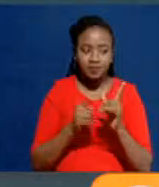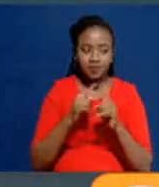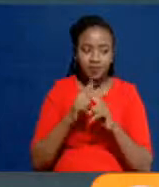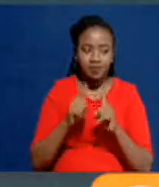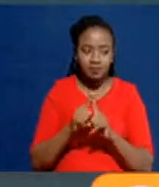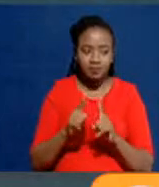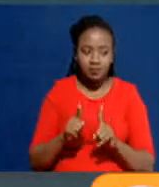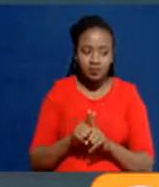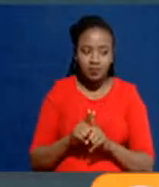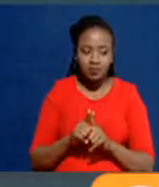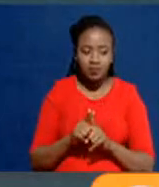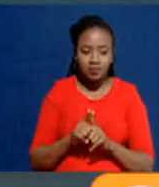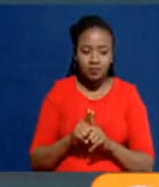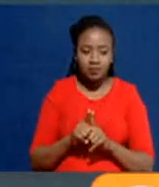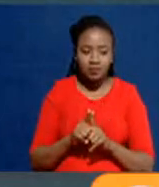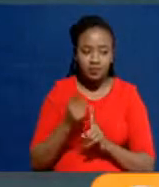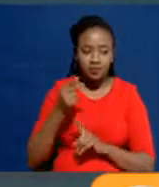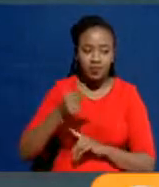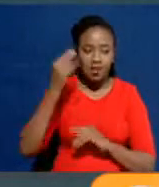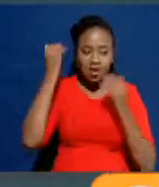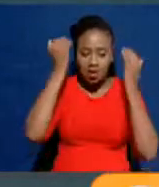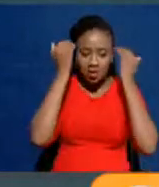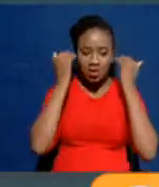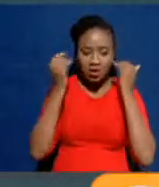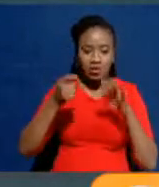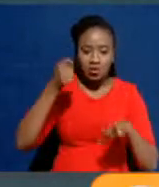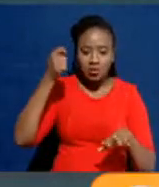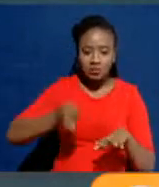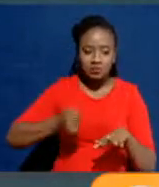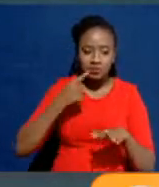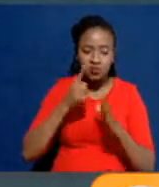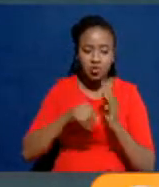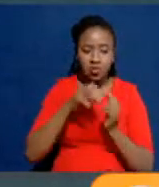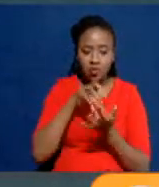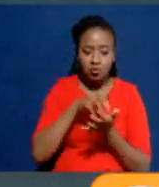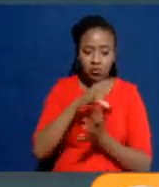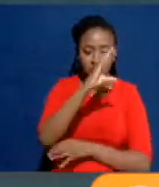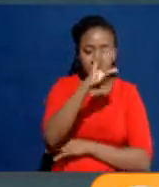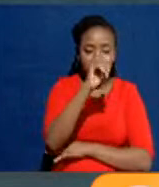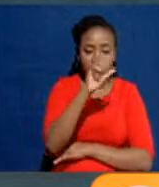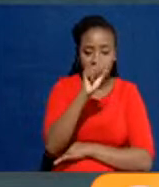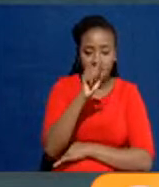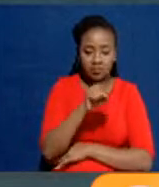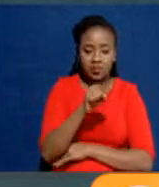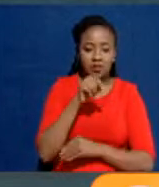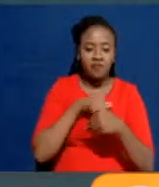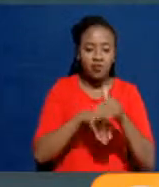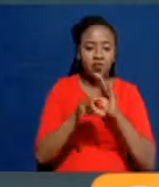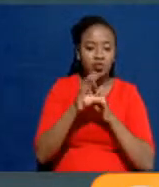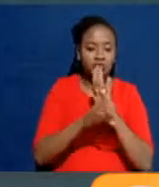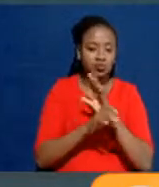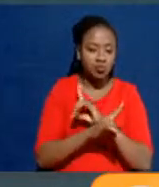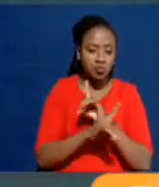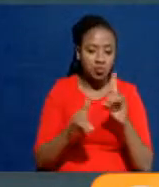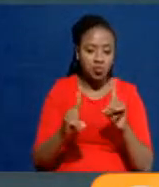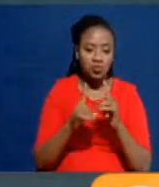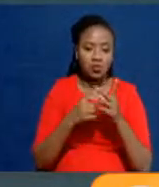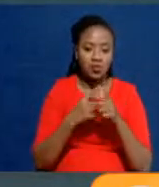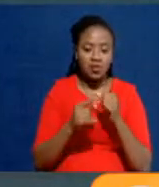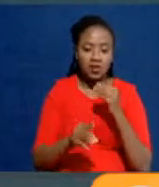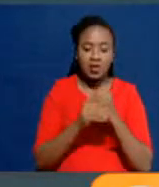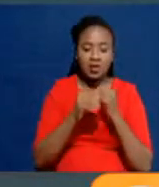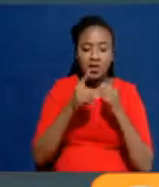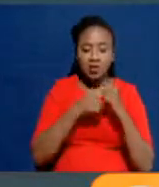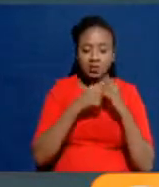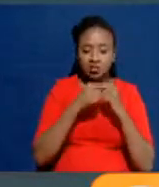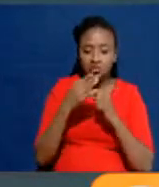20th, the High Court ruled that the Office of Chief Administrative Secretary was unconstitutional. That was then. And then we go again to June